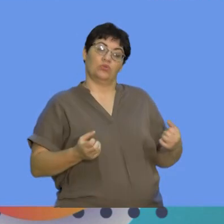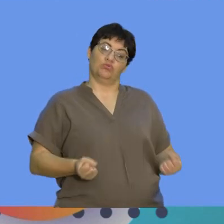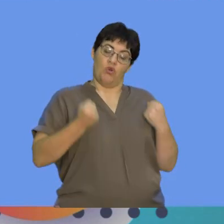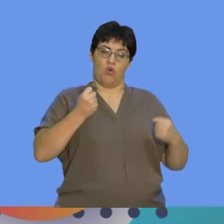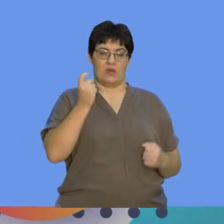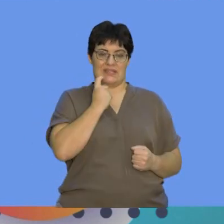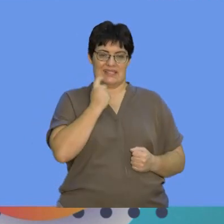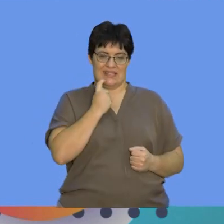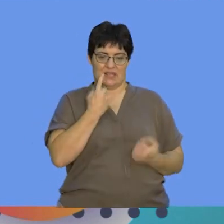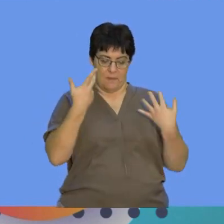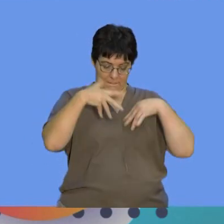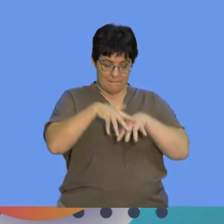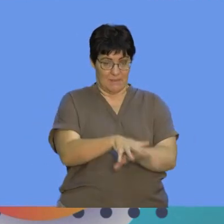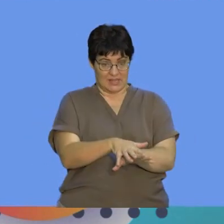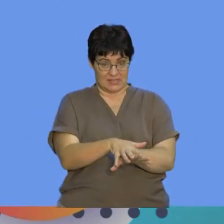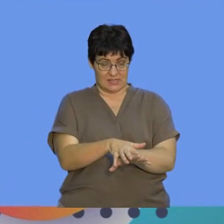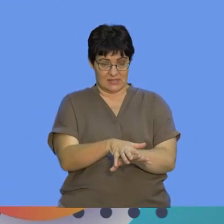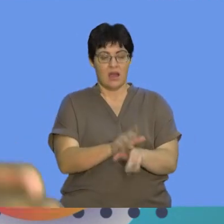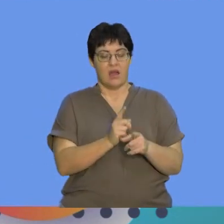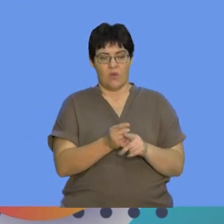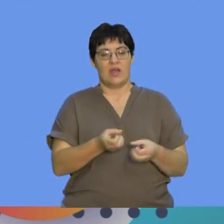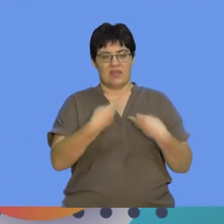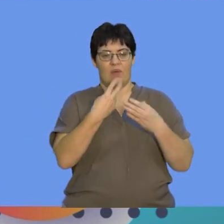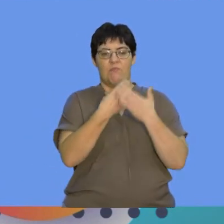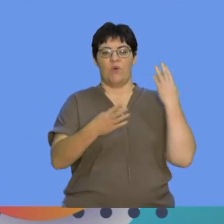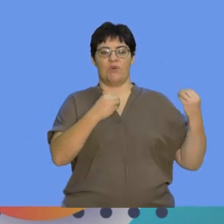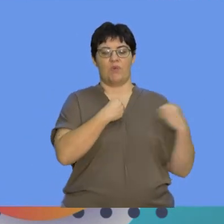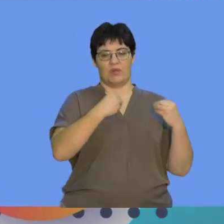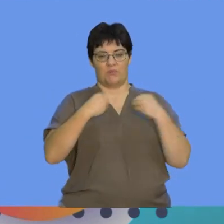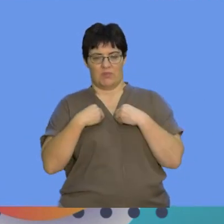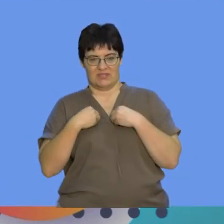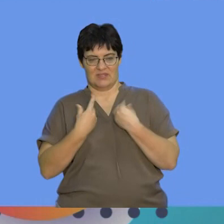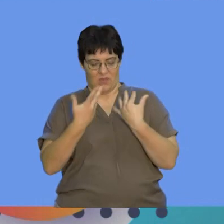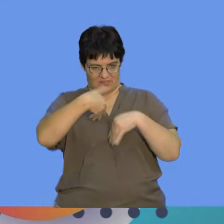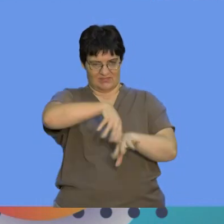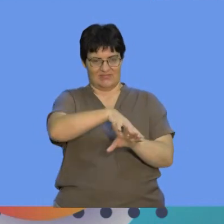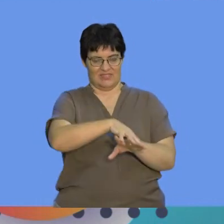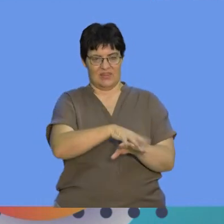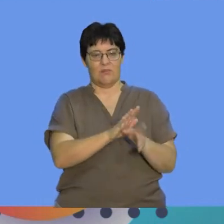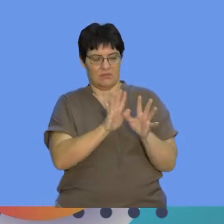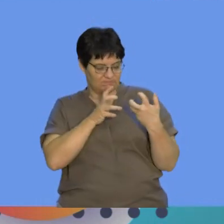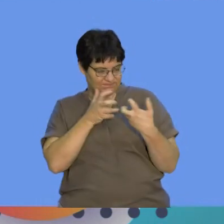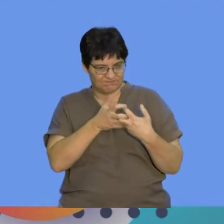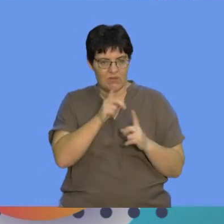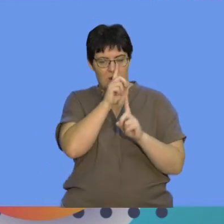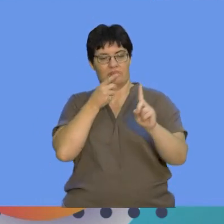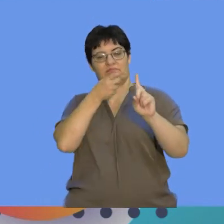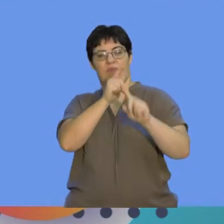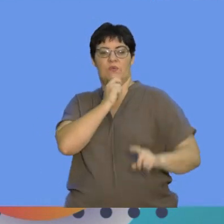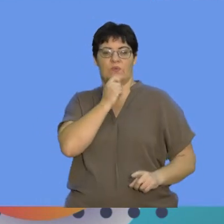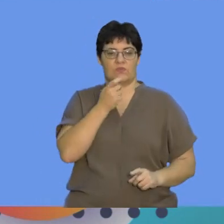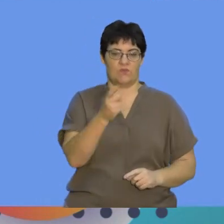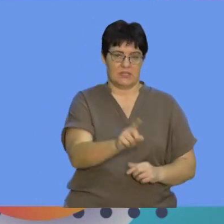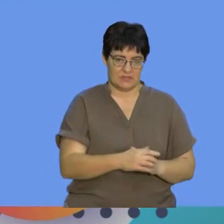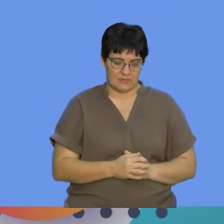combination of the two will give you both properties, which is ideal or fit for that purpose. So that's the reason why there